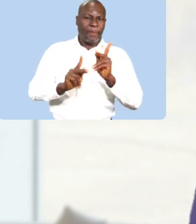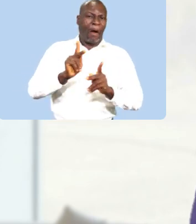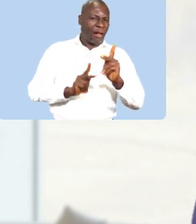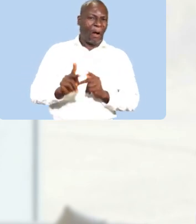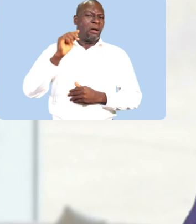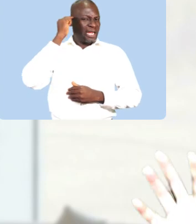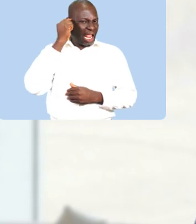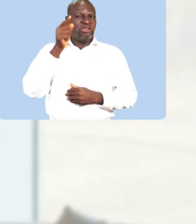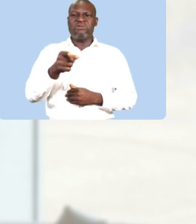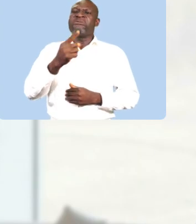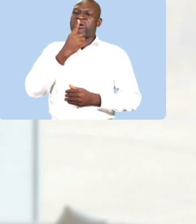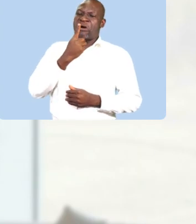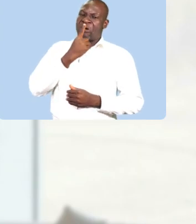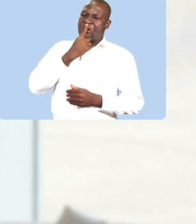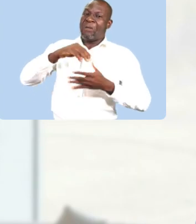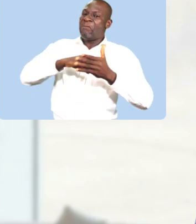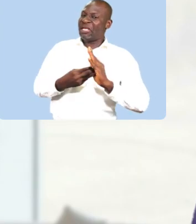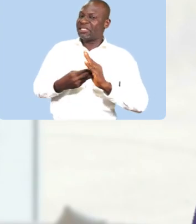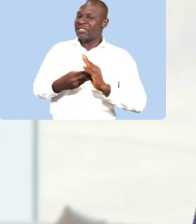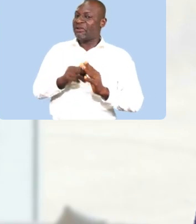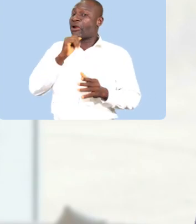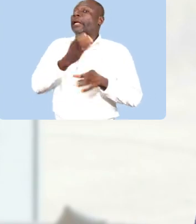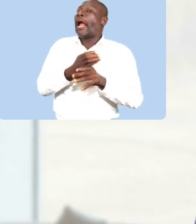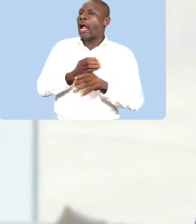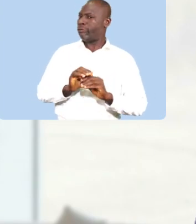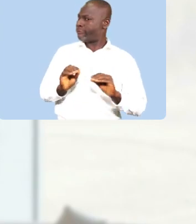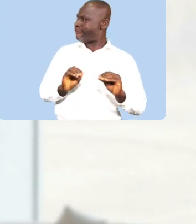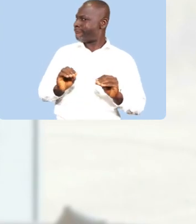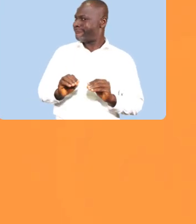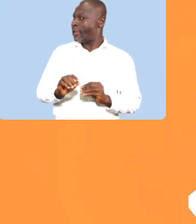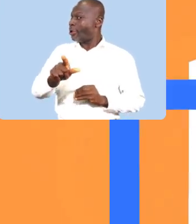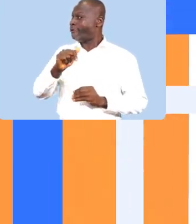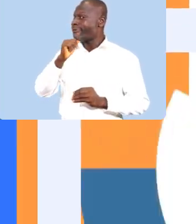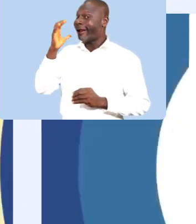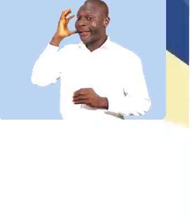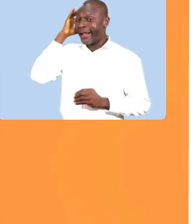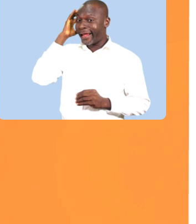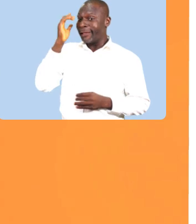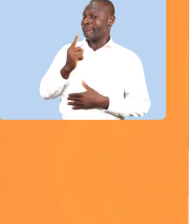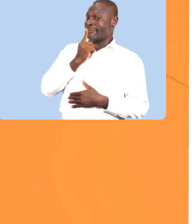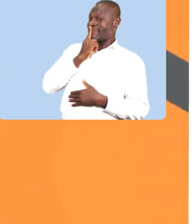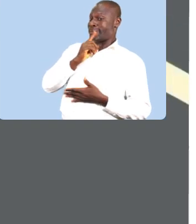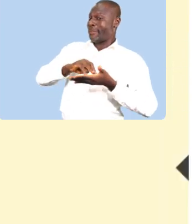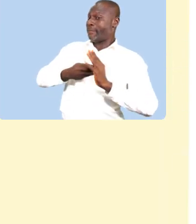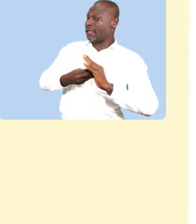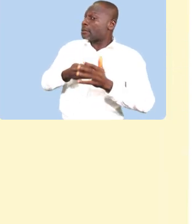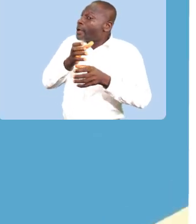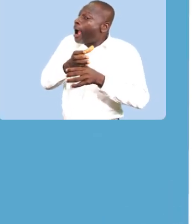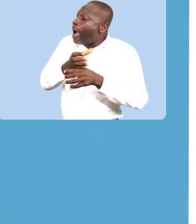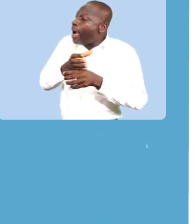che say omo communicate ye. Odo papa, won't a silence means consent, won't